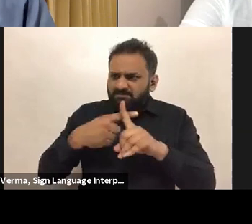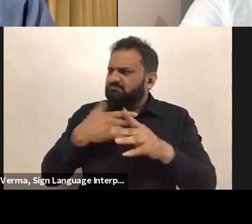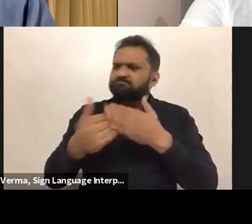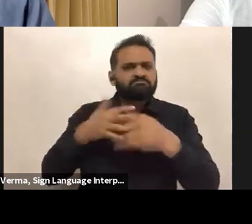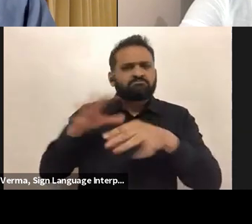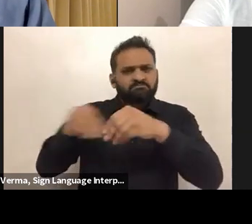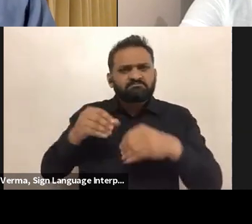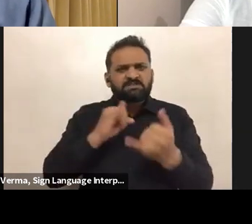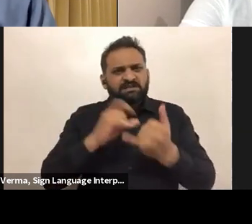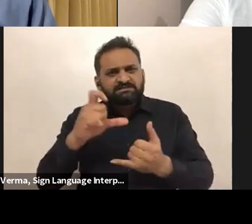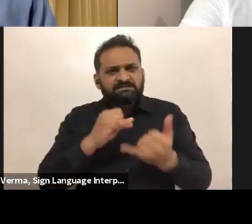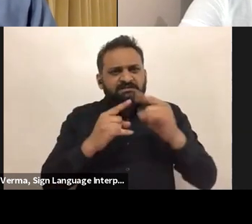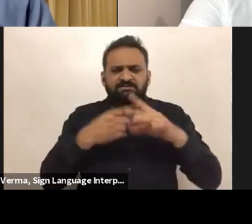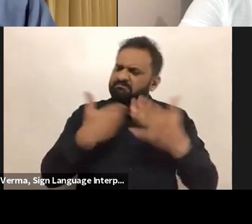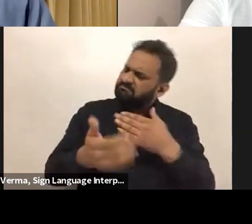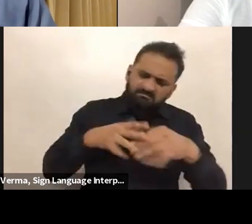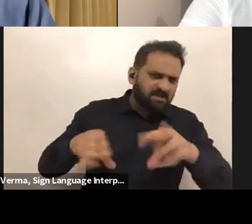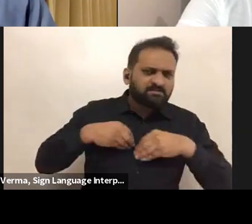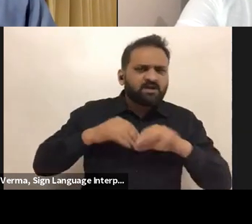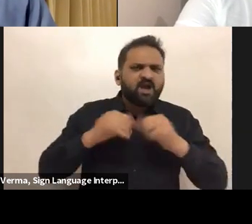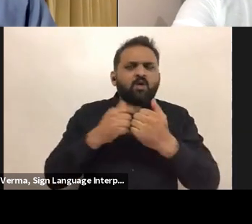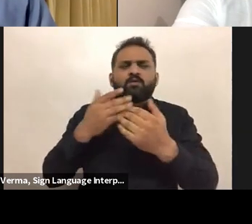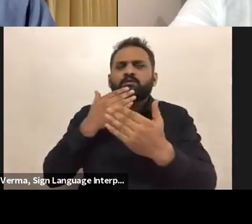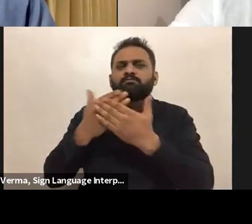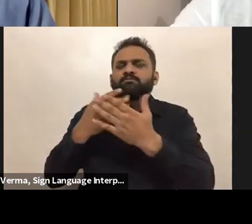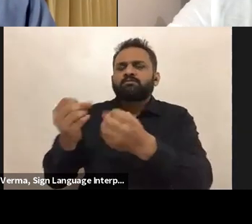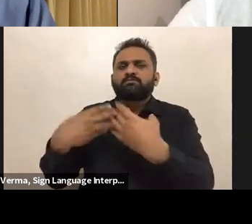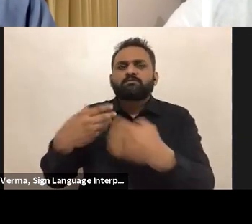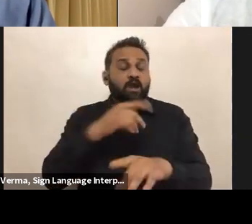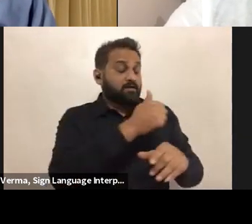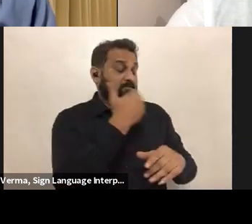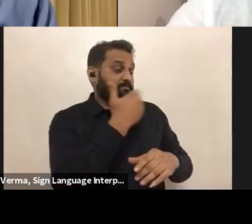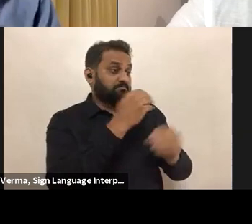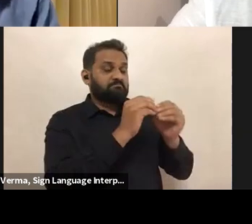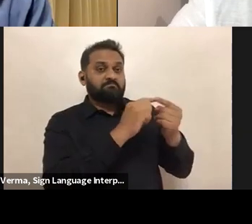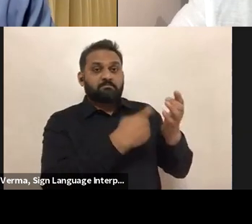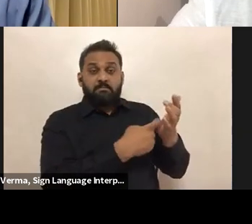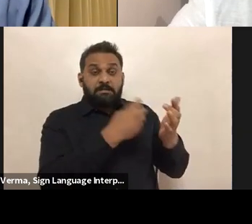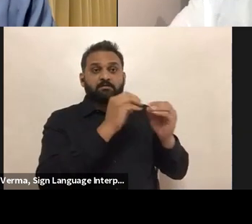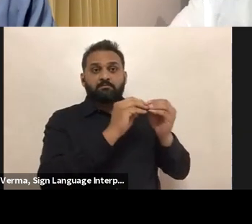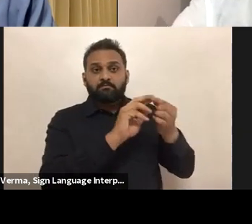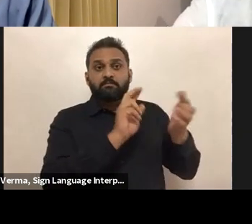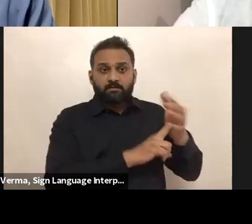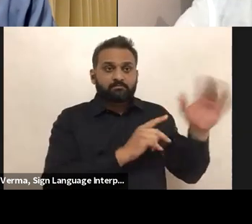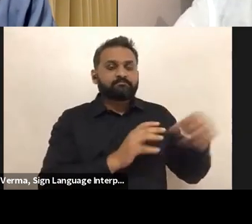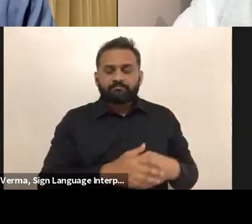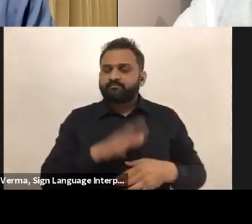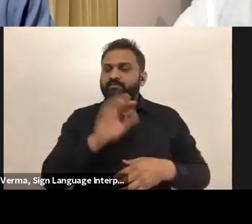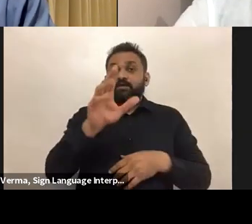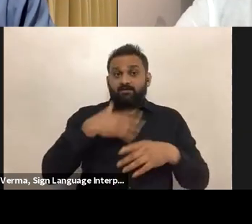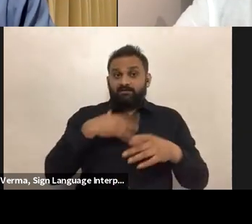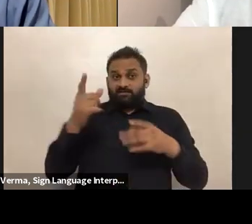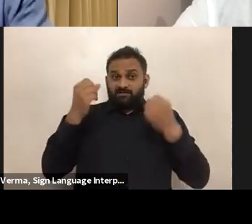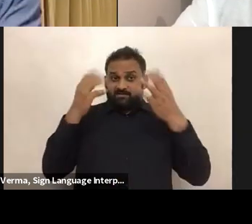person? Thank you, Kanishka. Sure, Ben, thanks. So the company that I left because of homophobia and caste